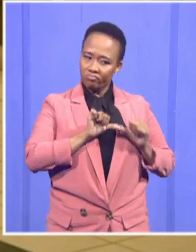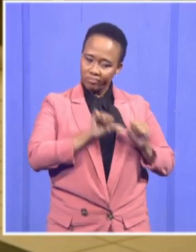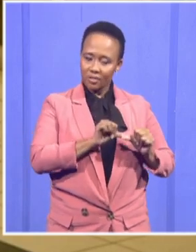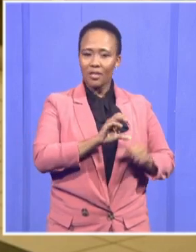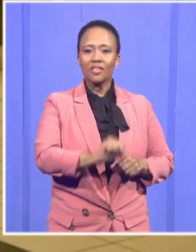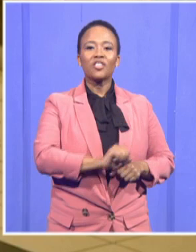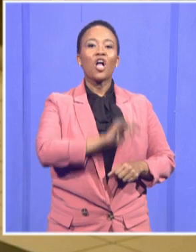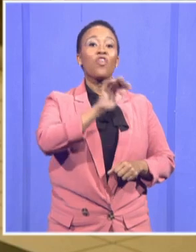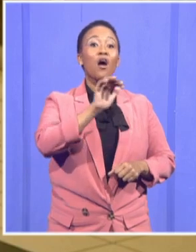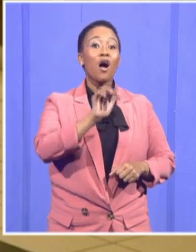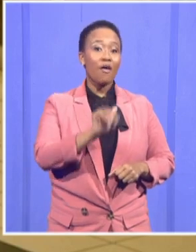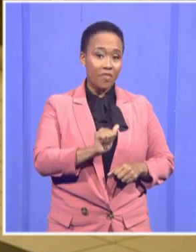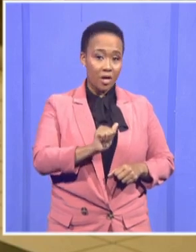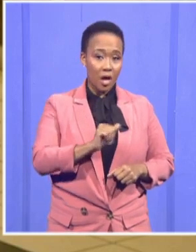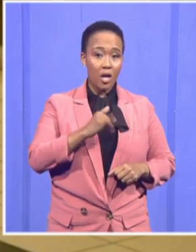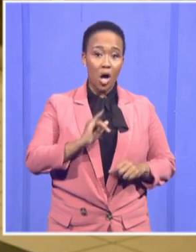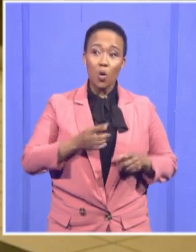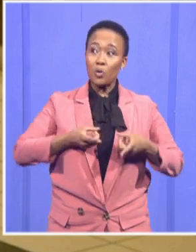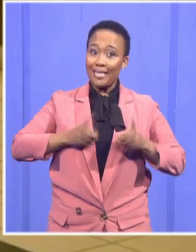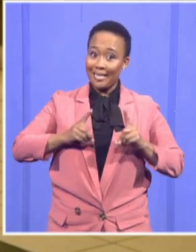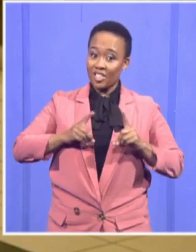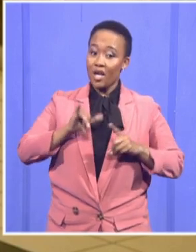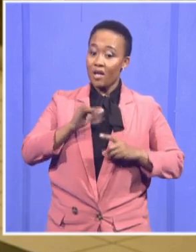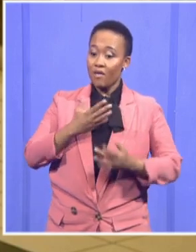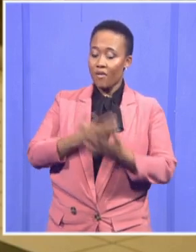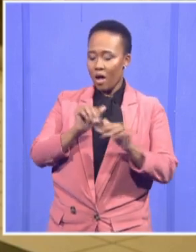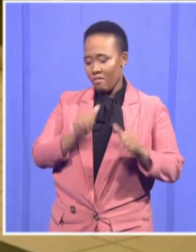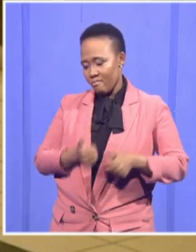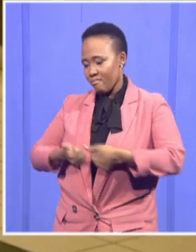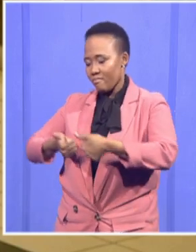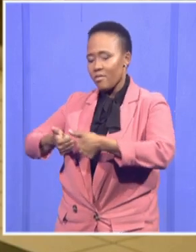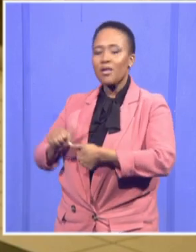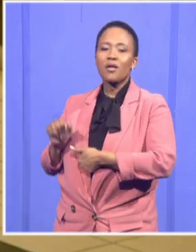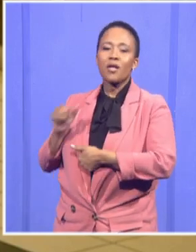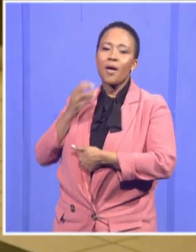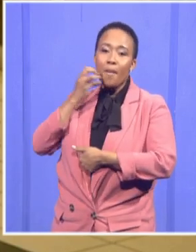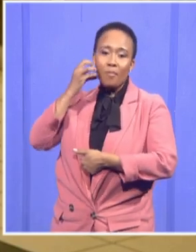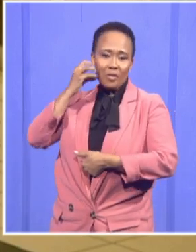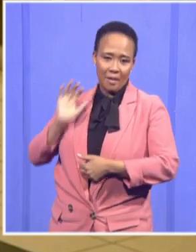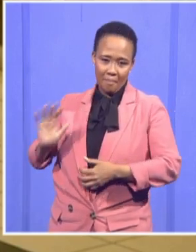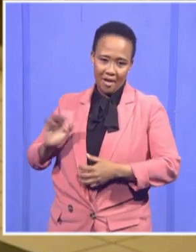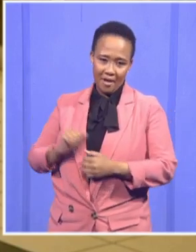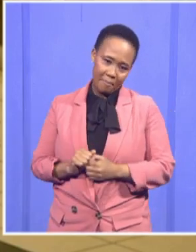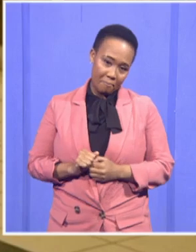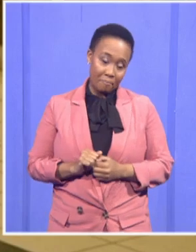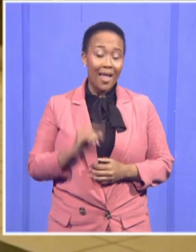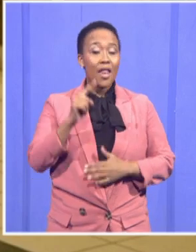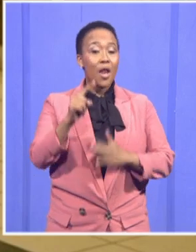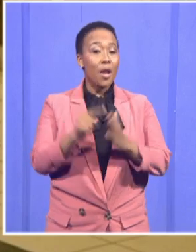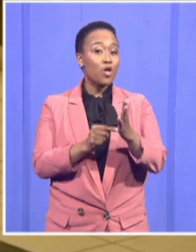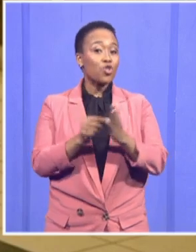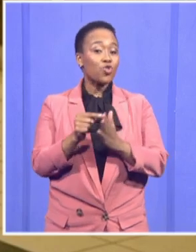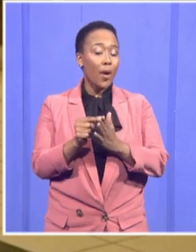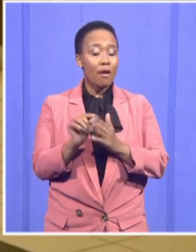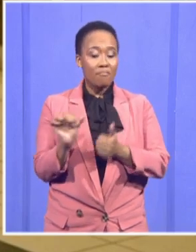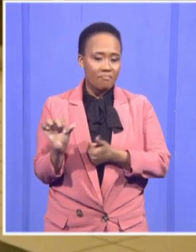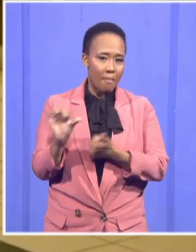might face if he goes back to Mozambique. So a very complex matter. But of course, next week when we come back, we